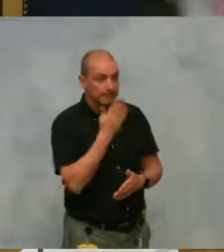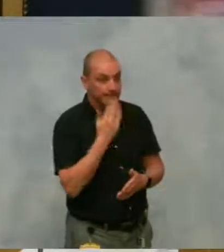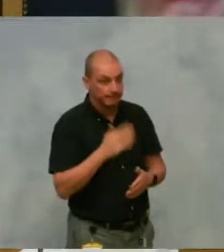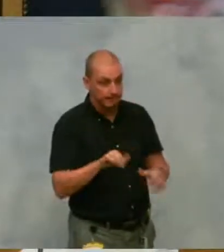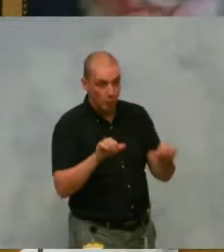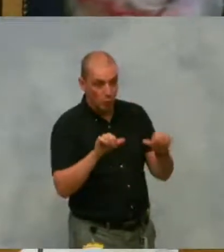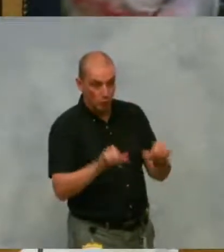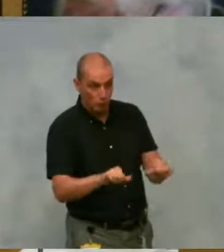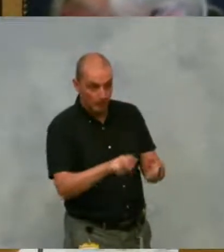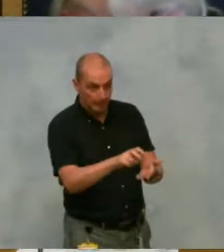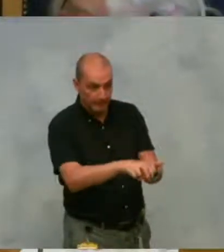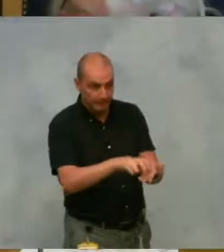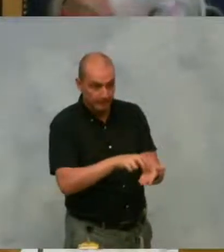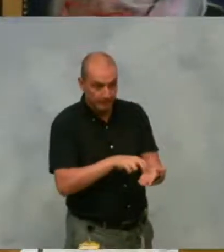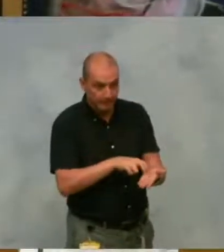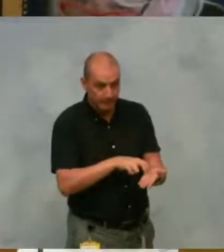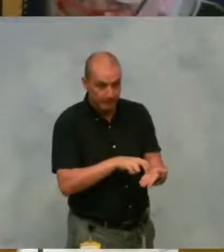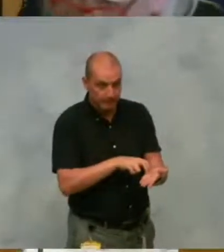Right.